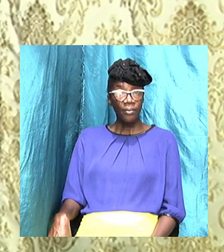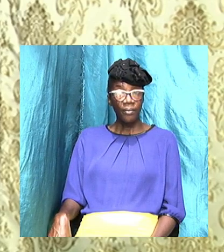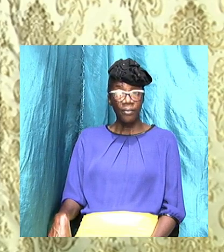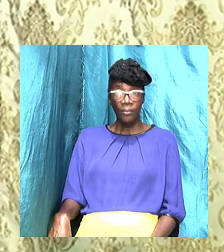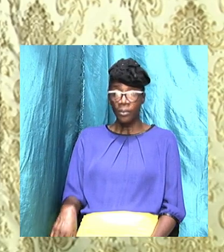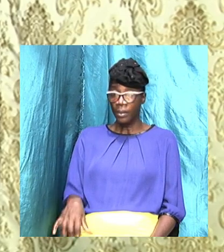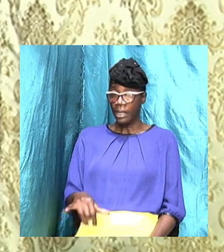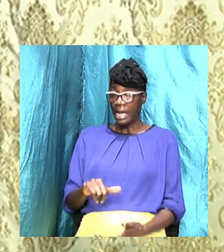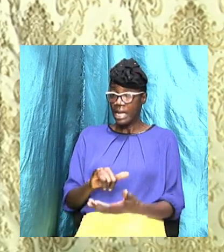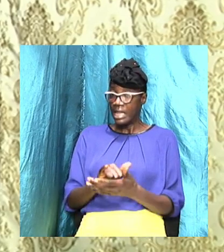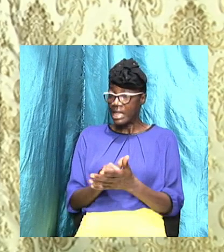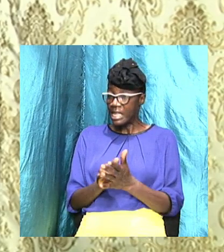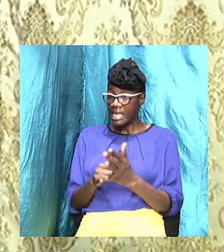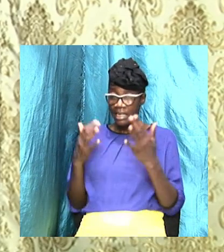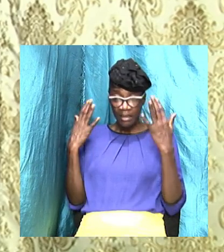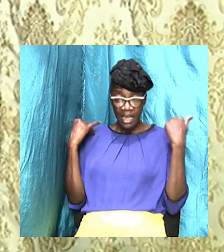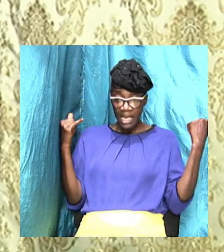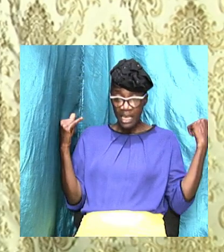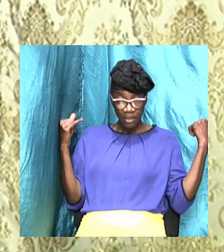These are angels that were made